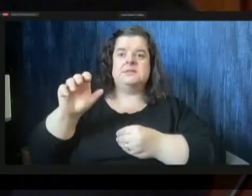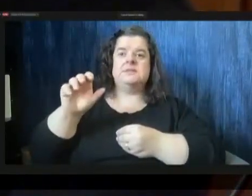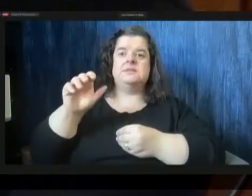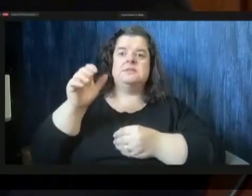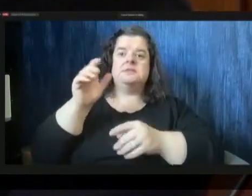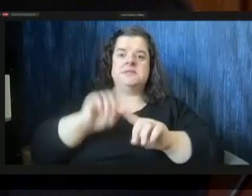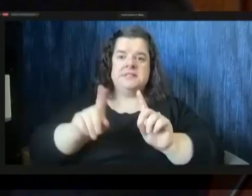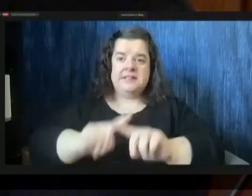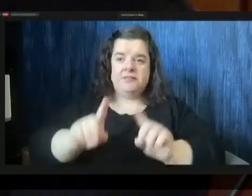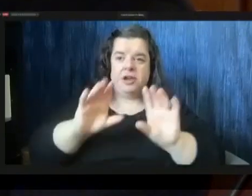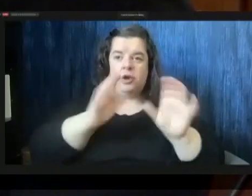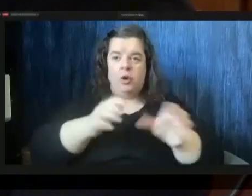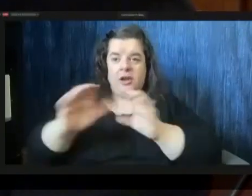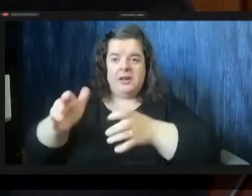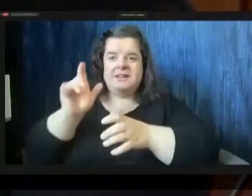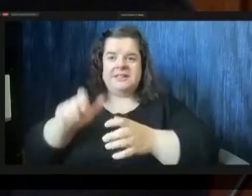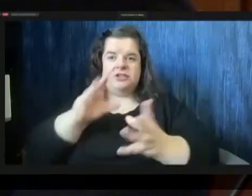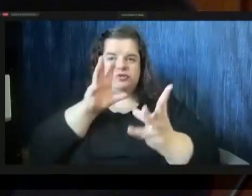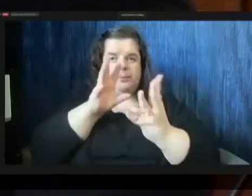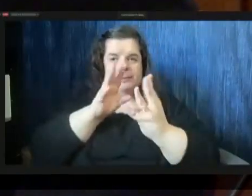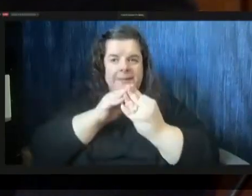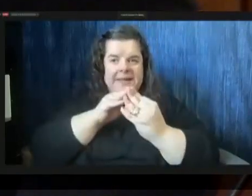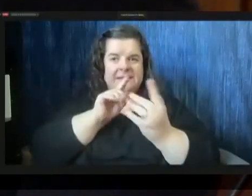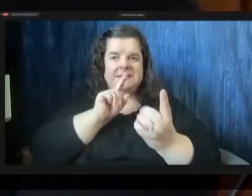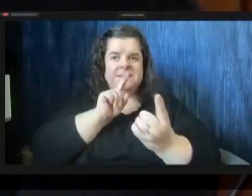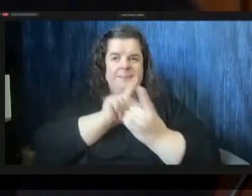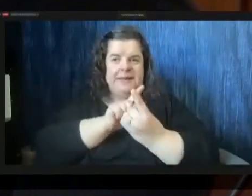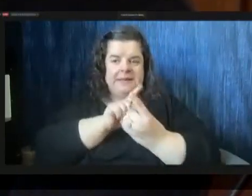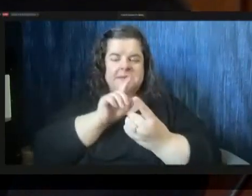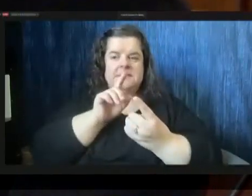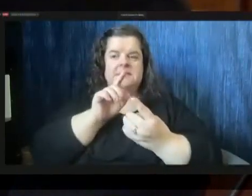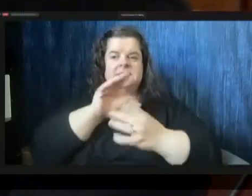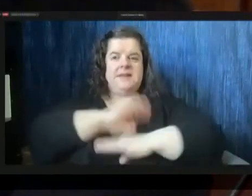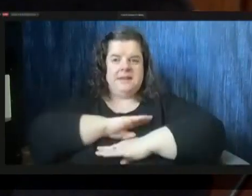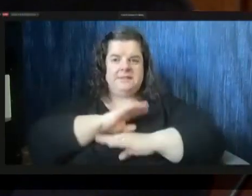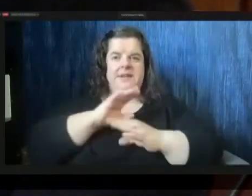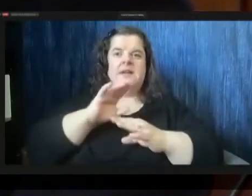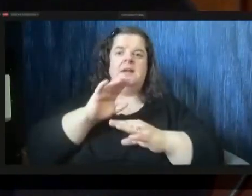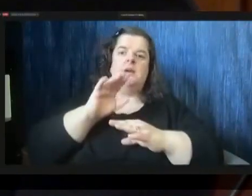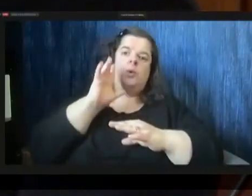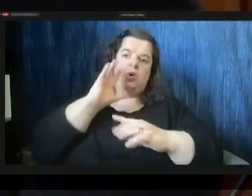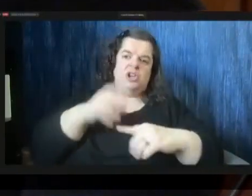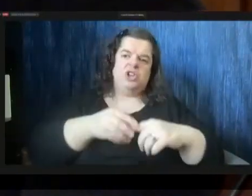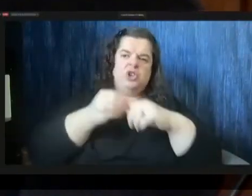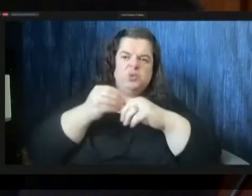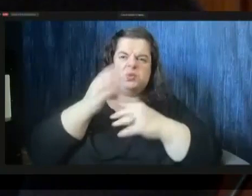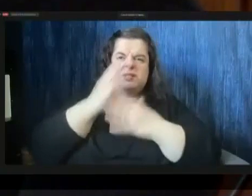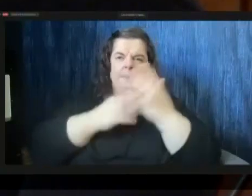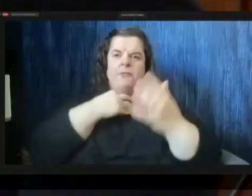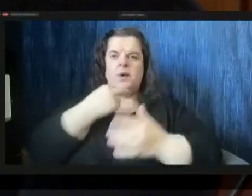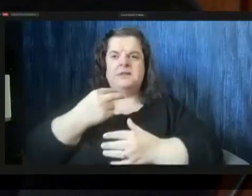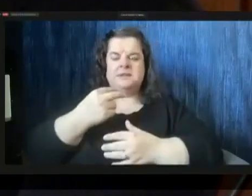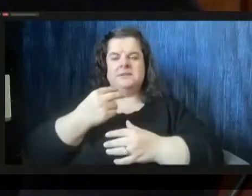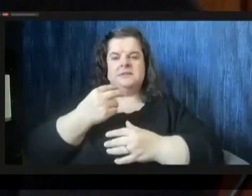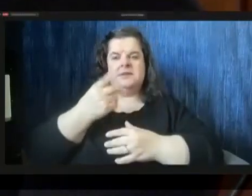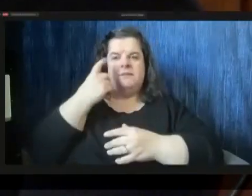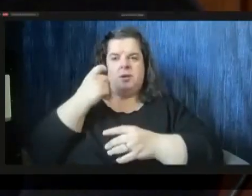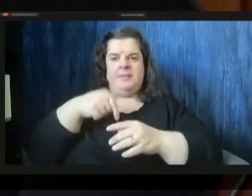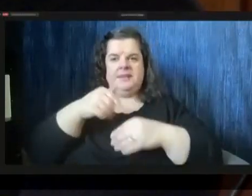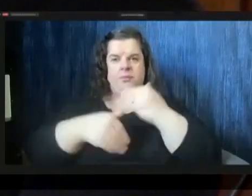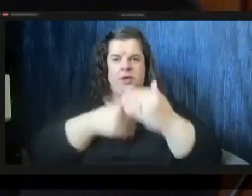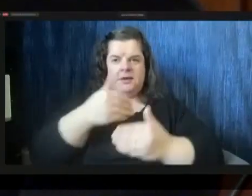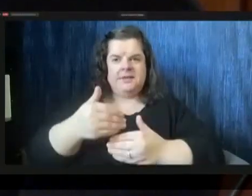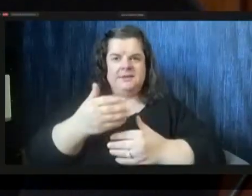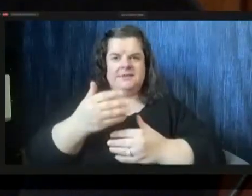would exclude voices from community processes. We still have some of those concerns as well. And